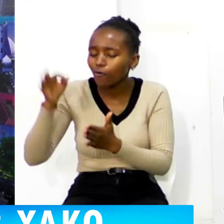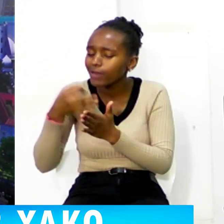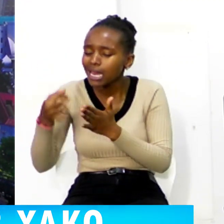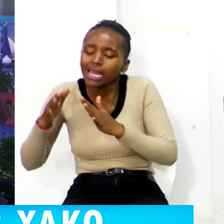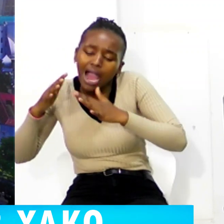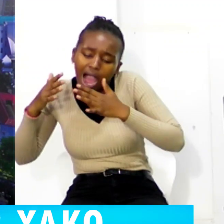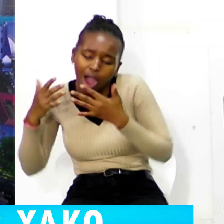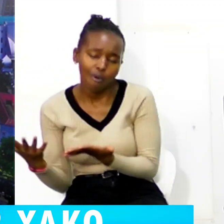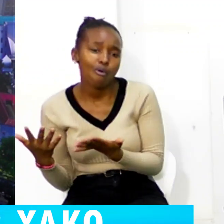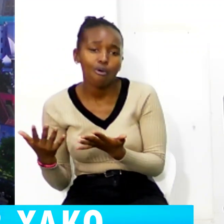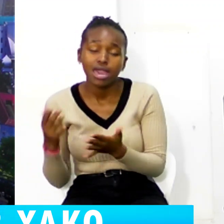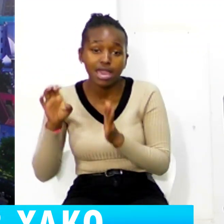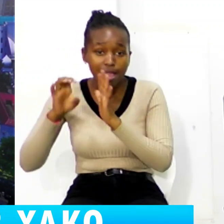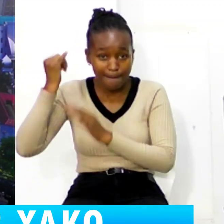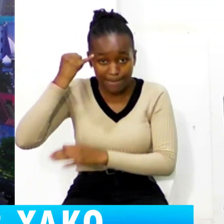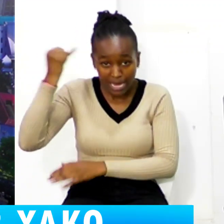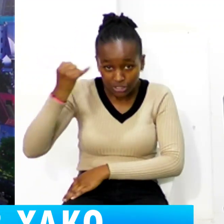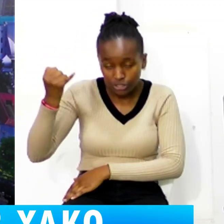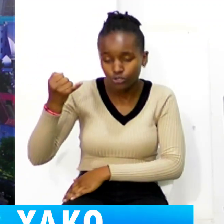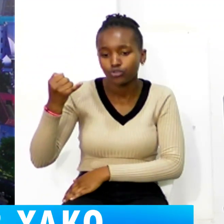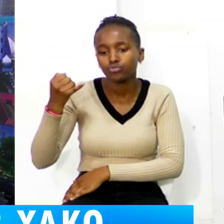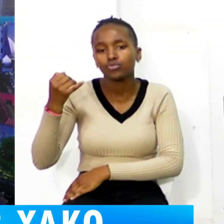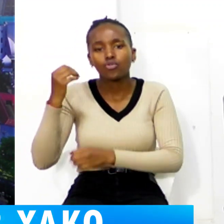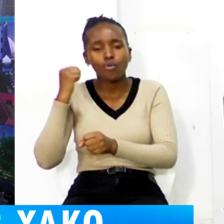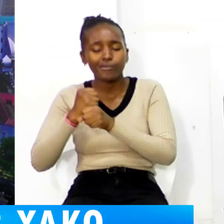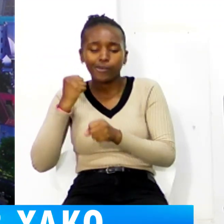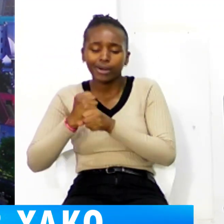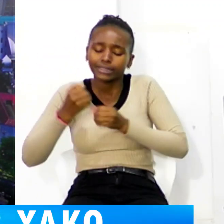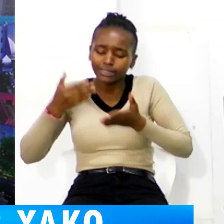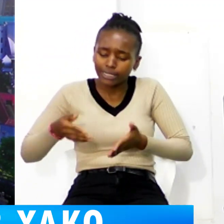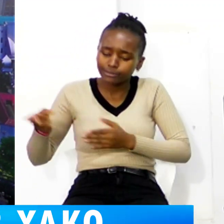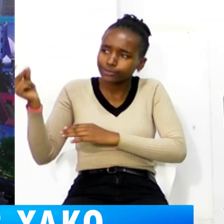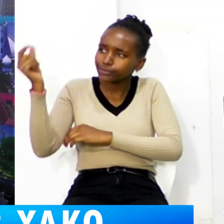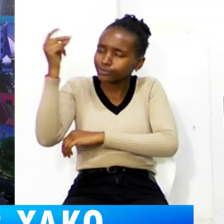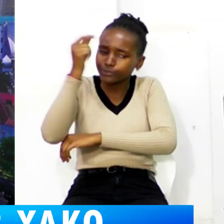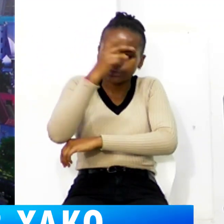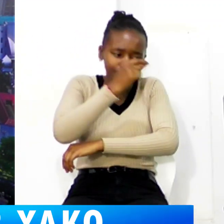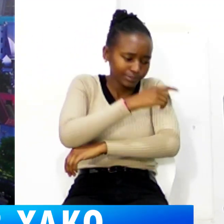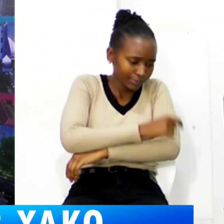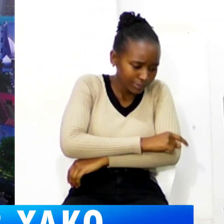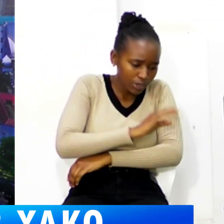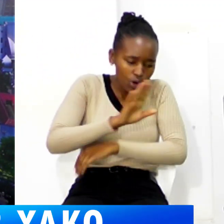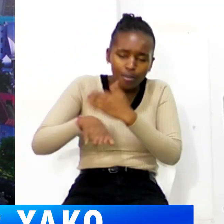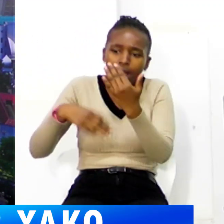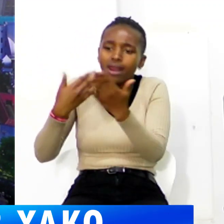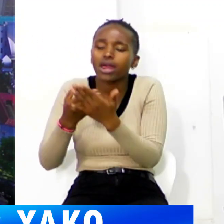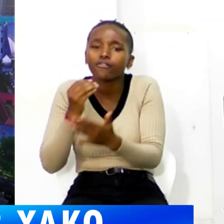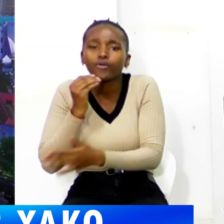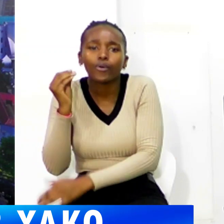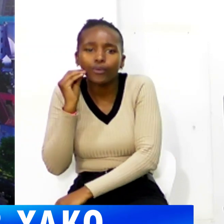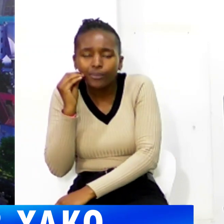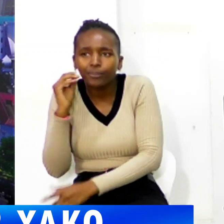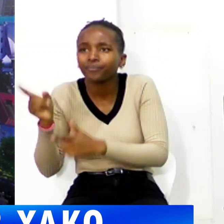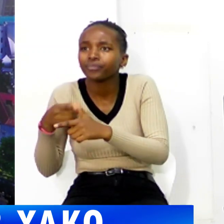you come from work, like now you come from this station so tired, you get home, your token is